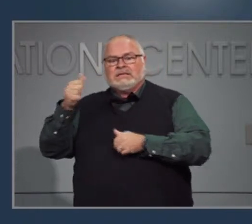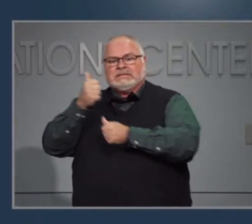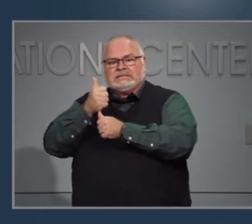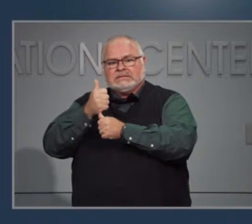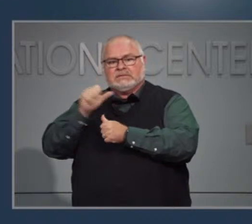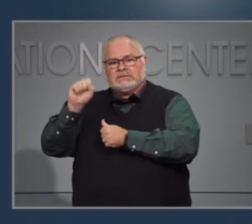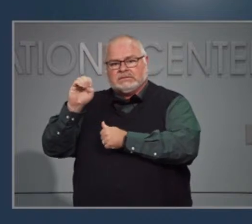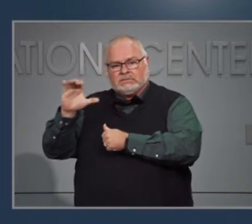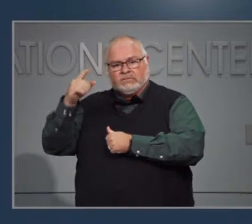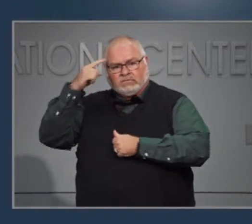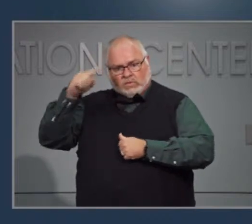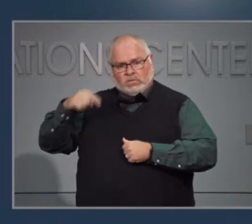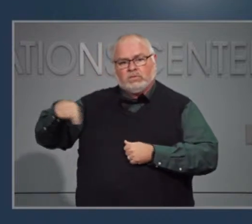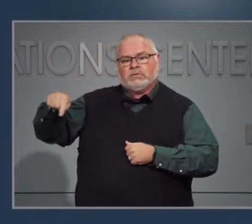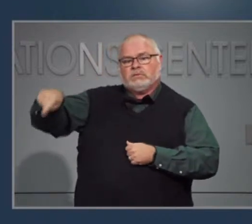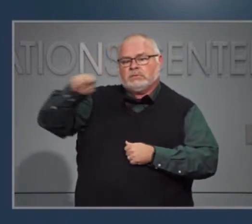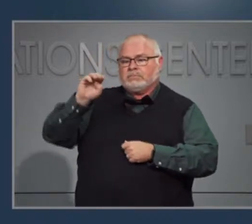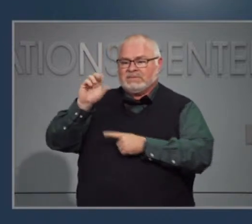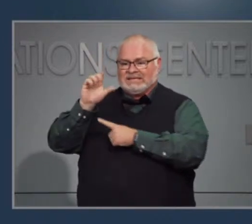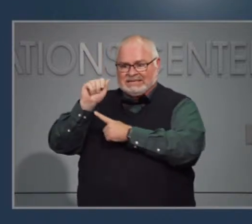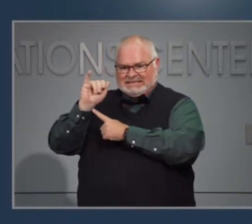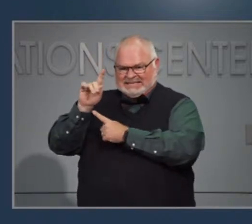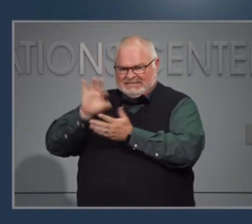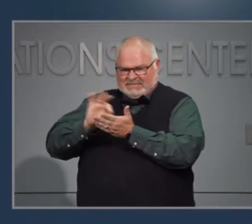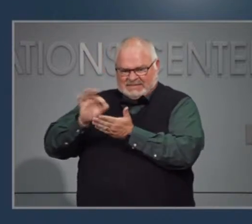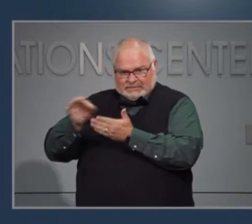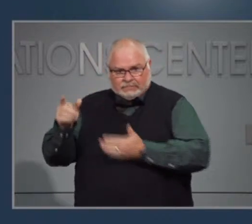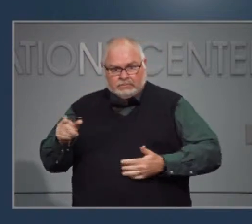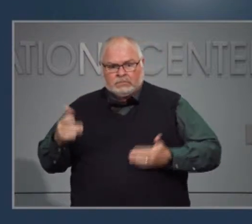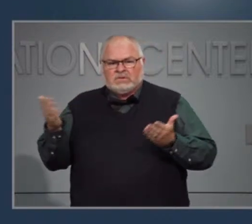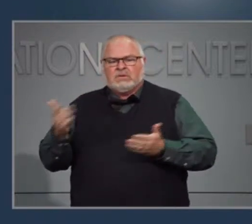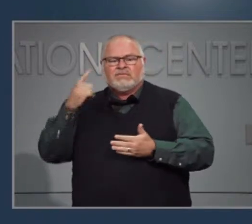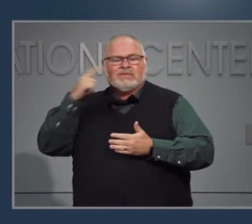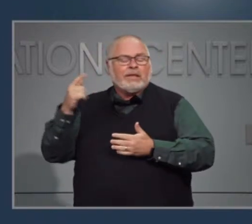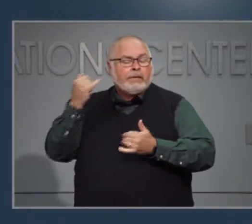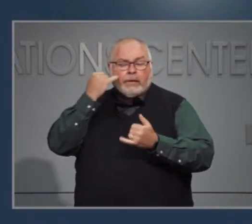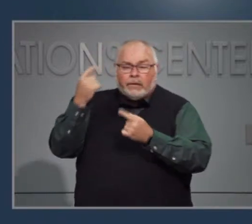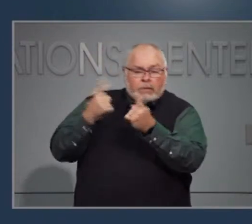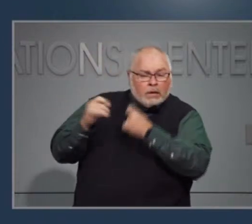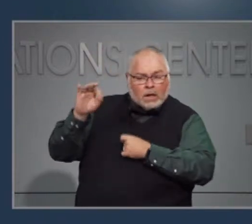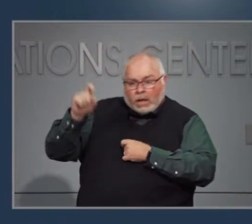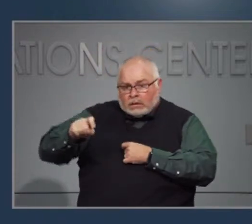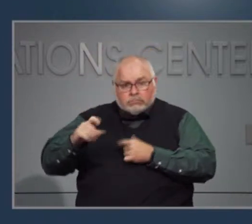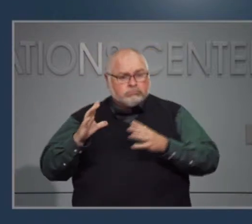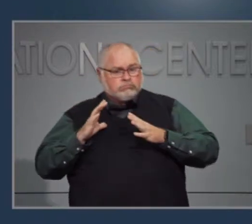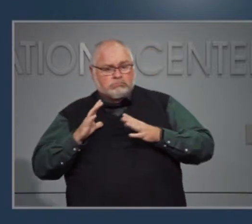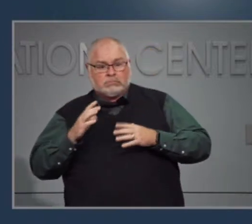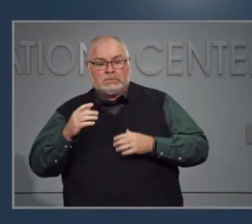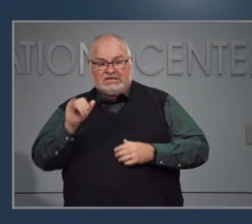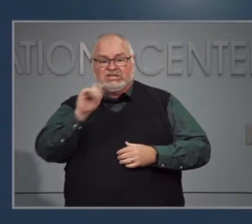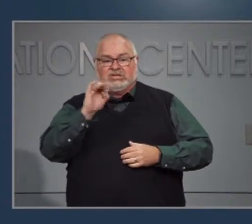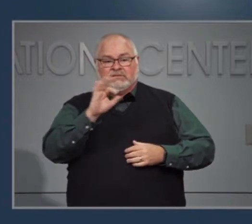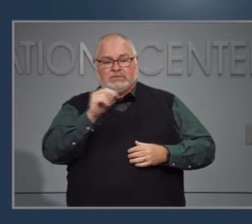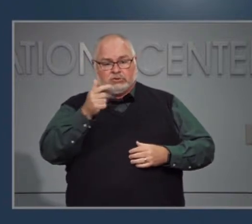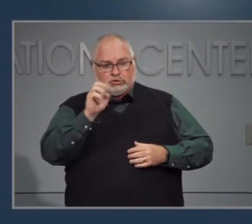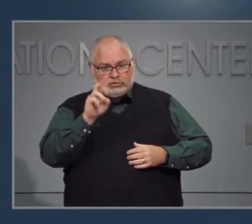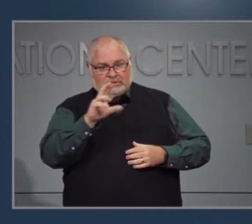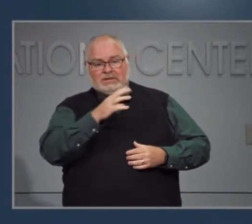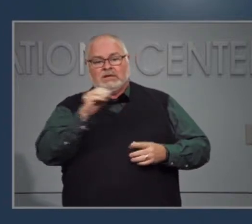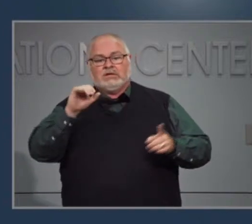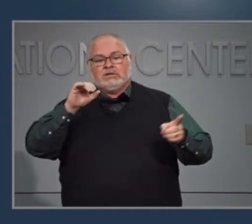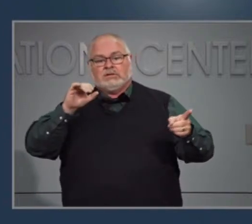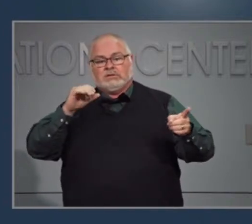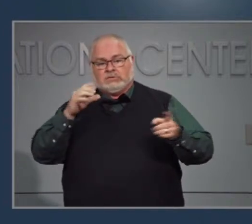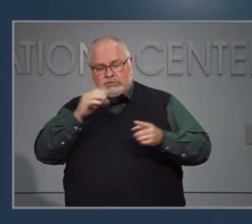for Medicaid and is going to be available for questions. Jeff Greer and Jennifer Boyd are our American Sign Language